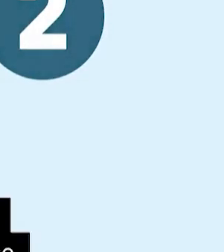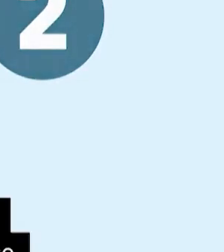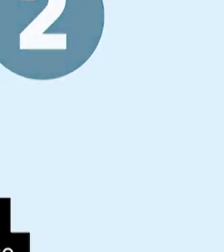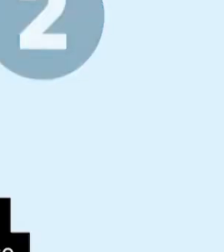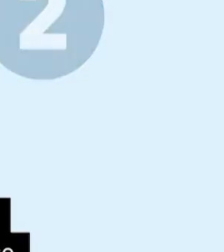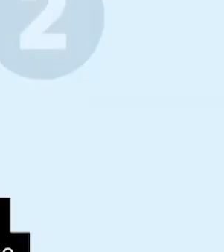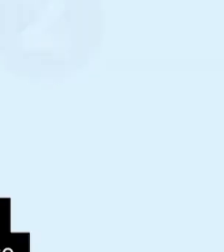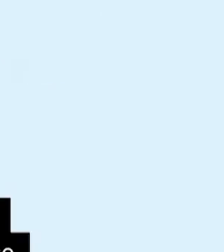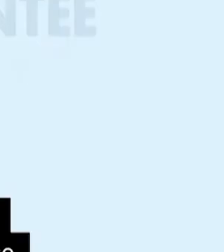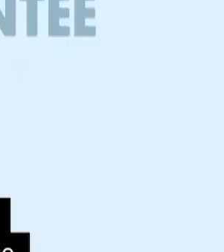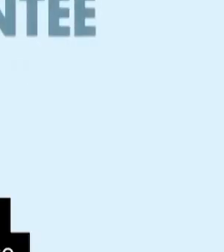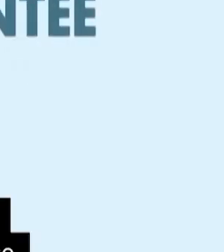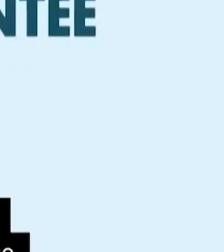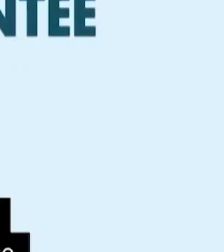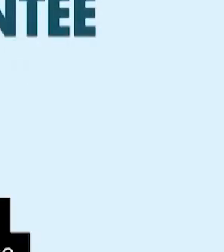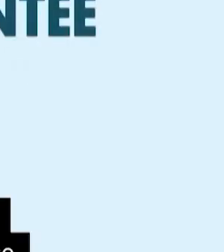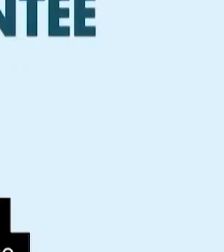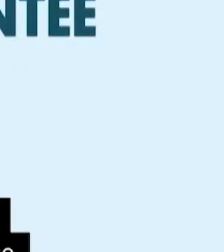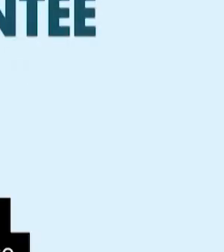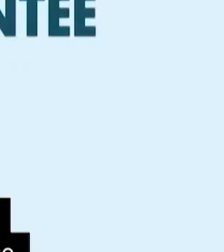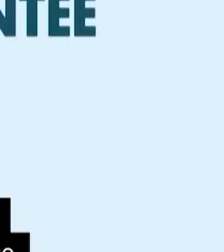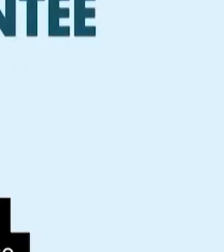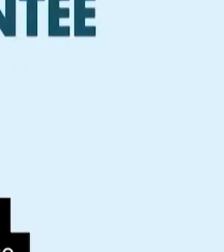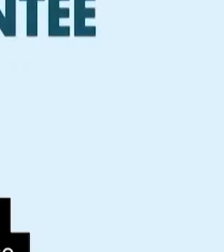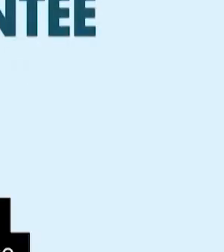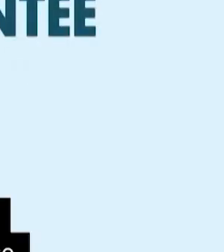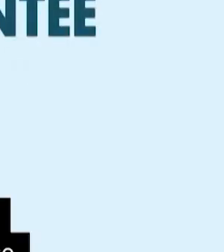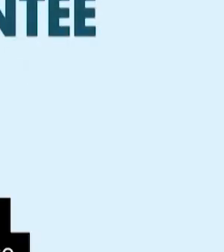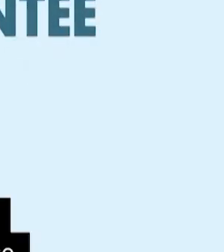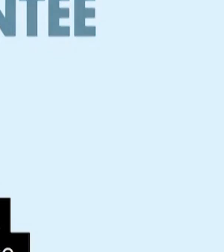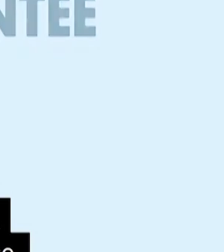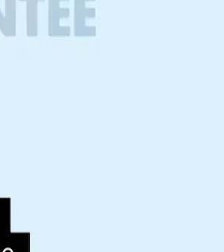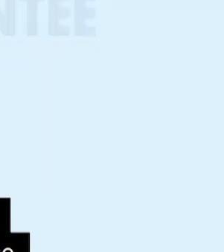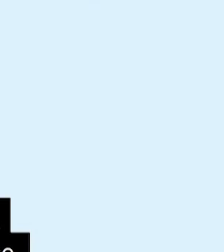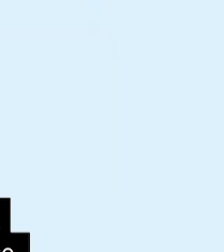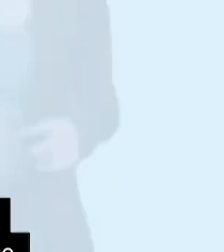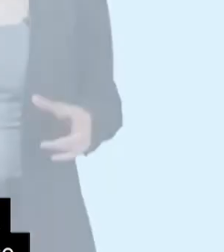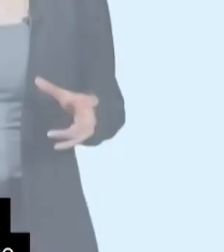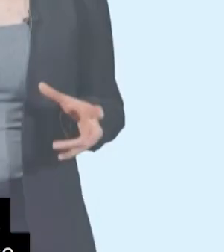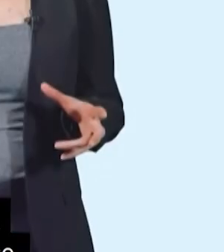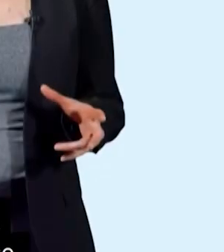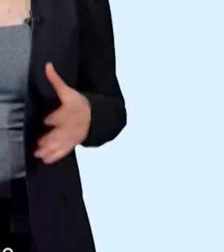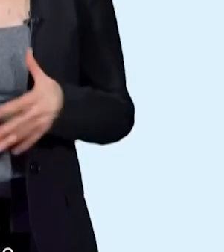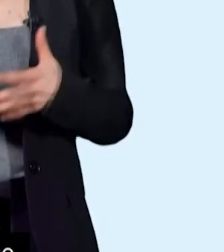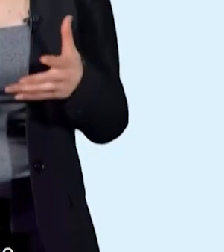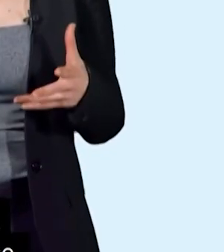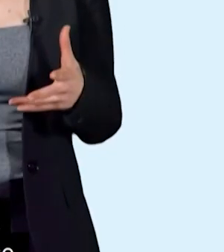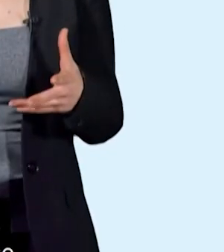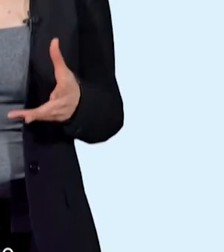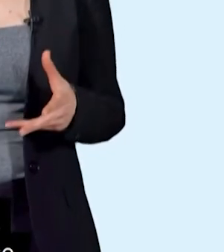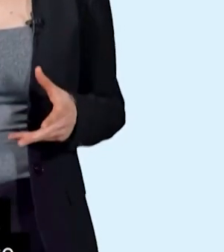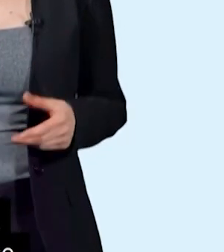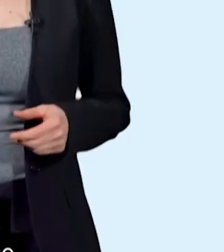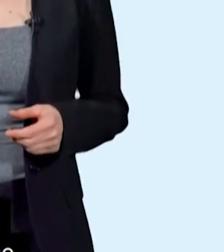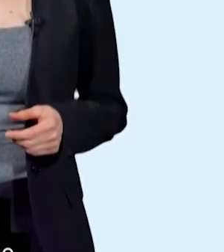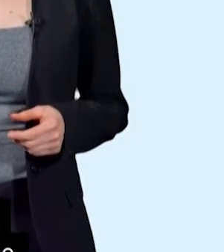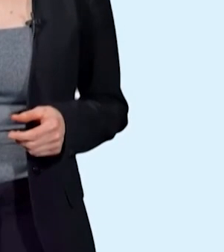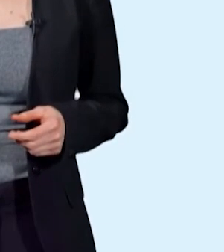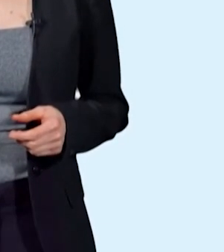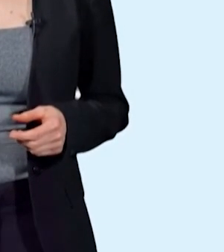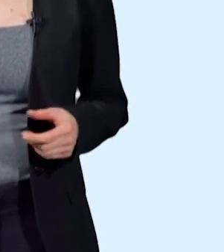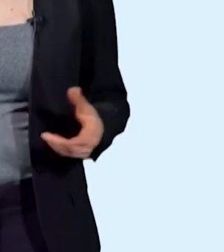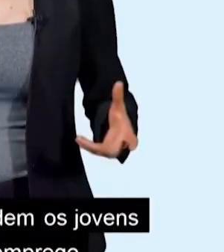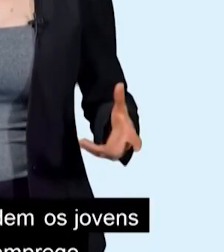In 2013, the EU put in place the Youth Guarantee, an initiative to get young people back on their